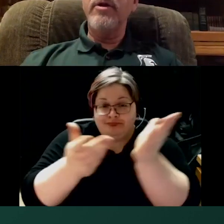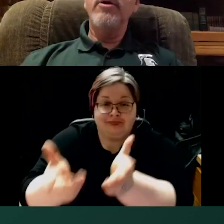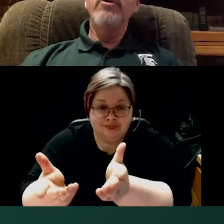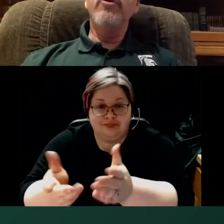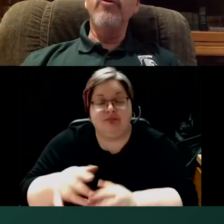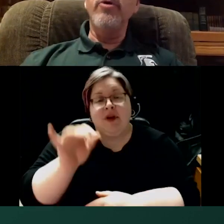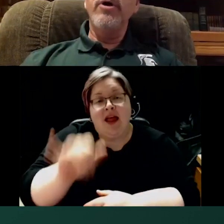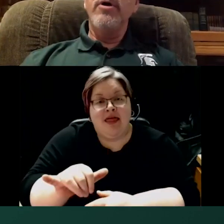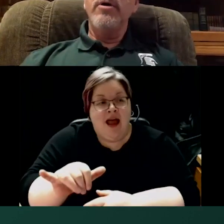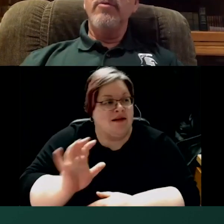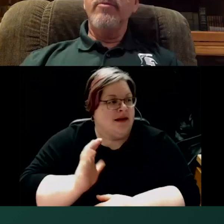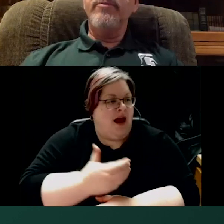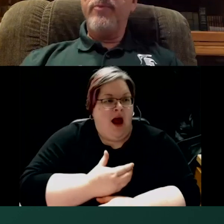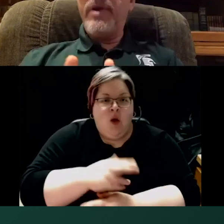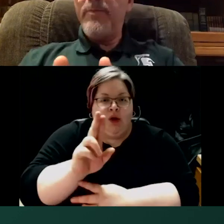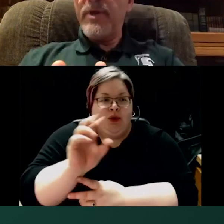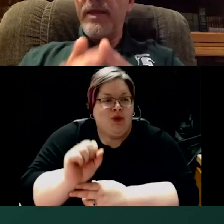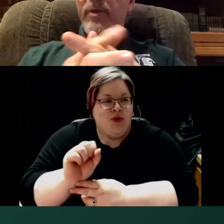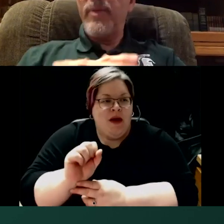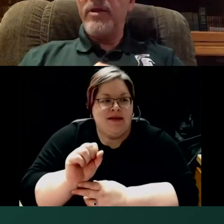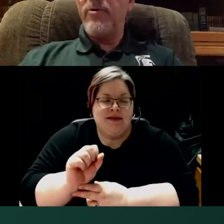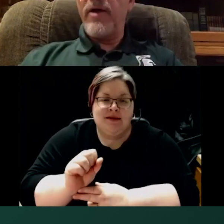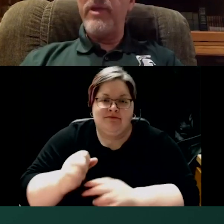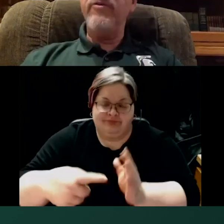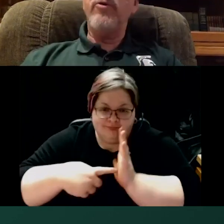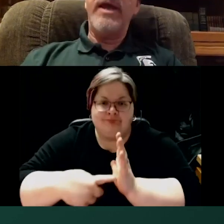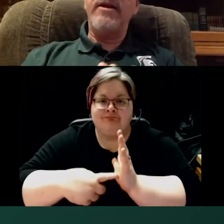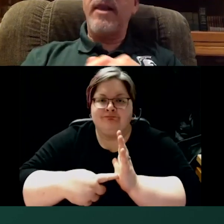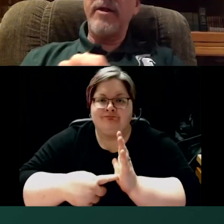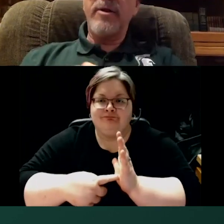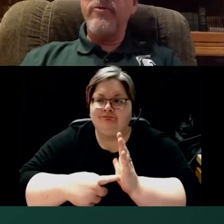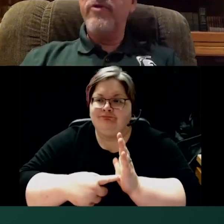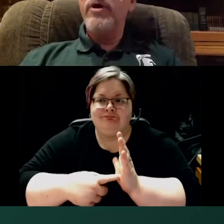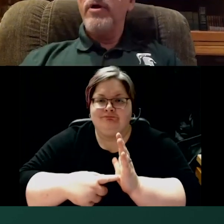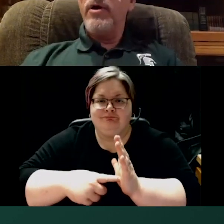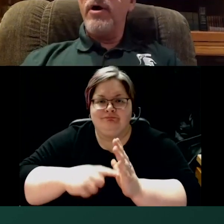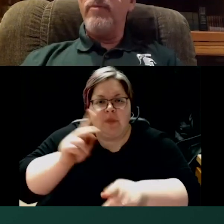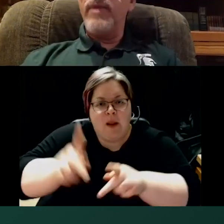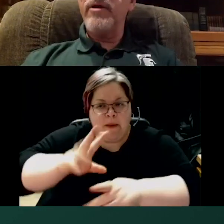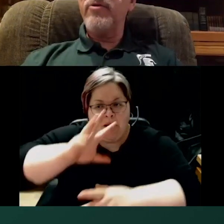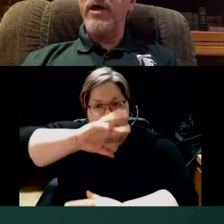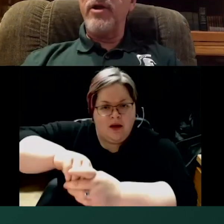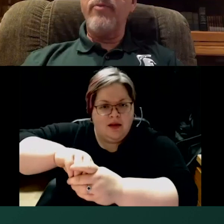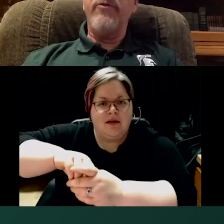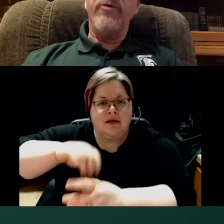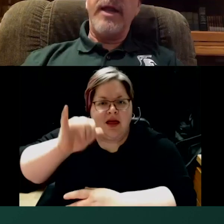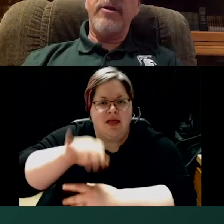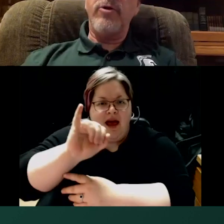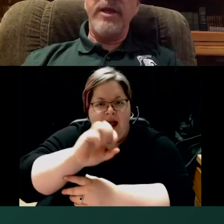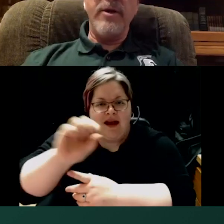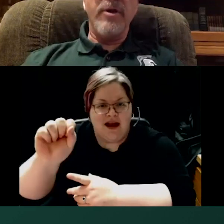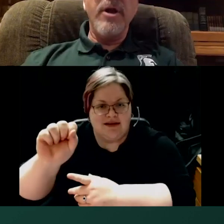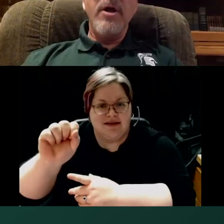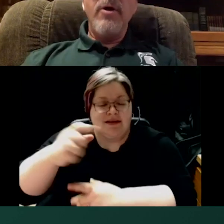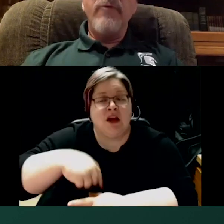States to peopling the spacecraft. Even though we had lots of astronauts up there for the last